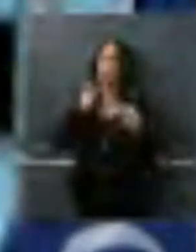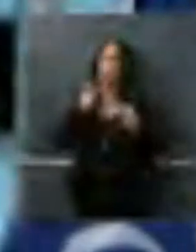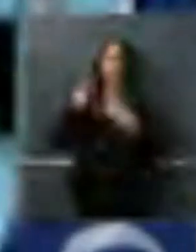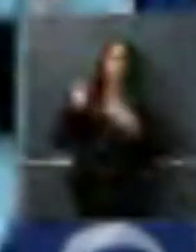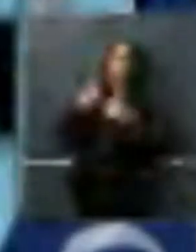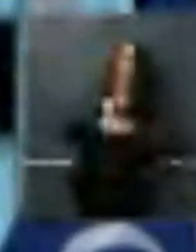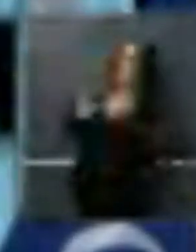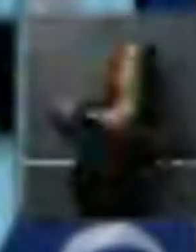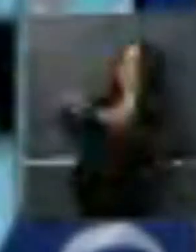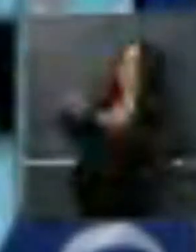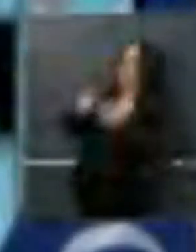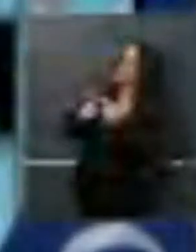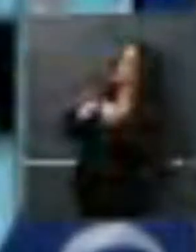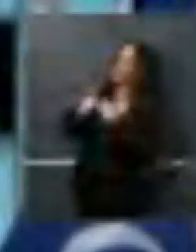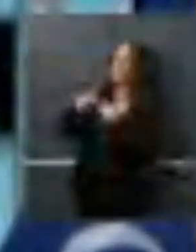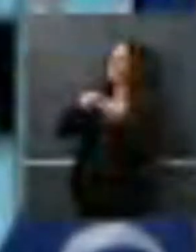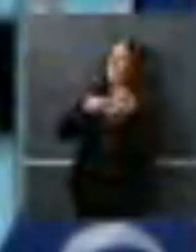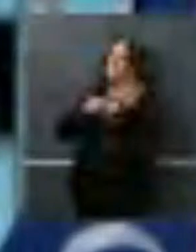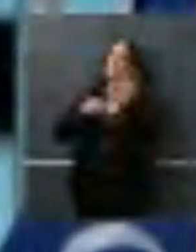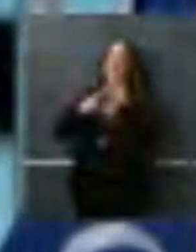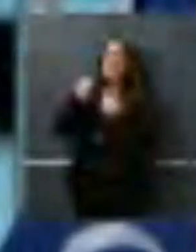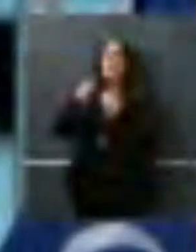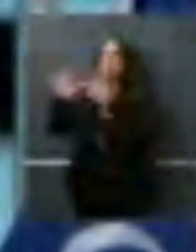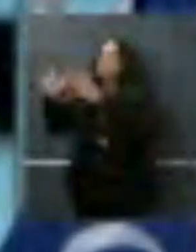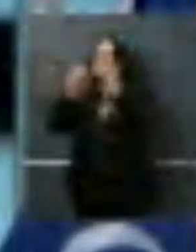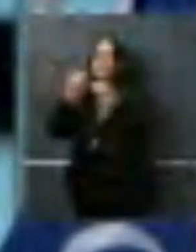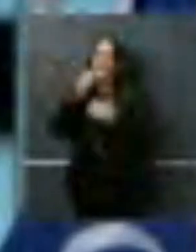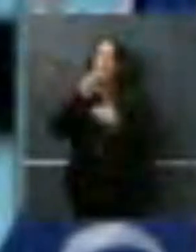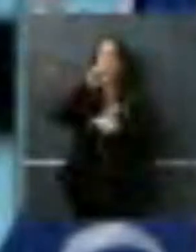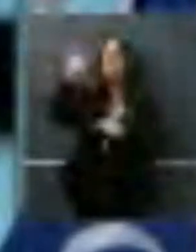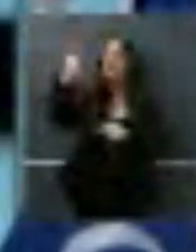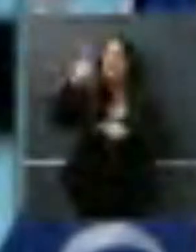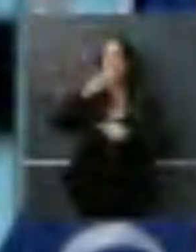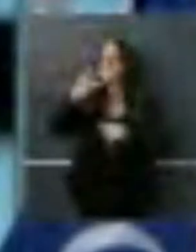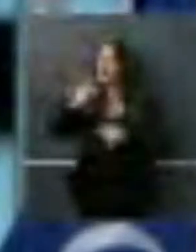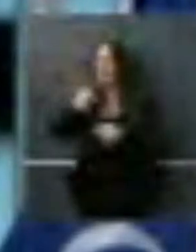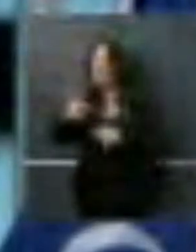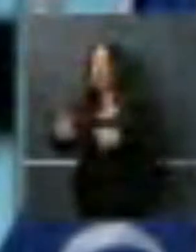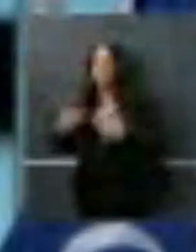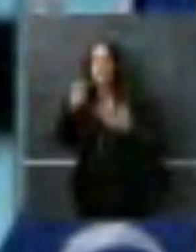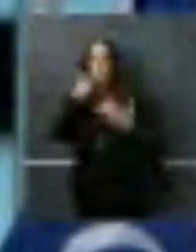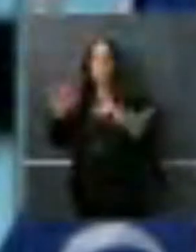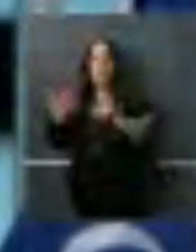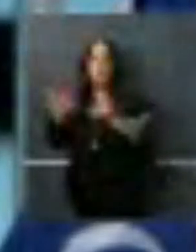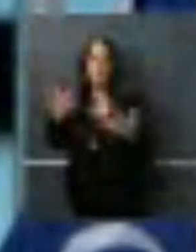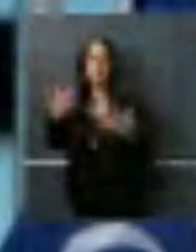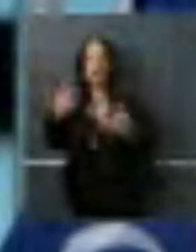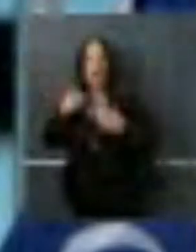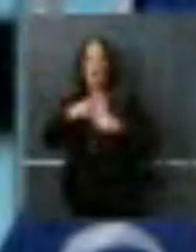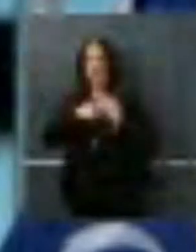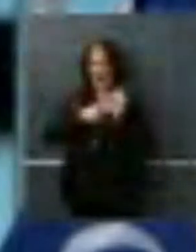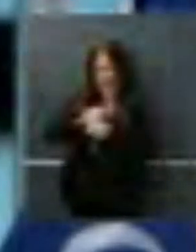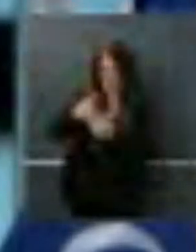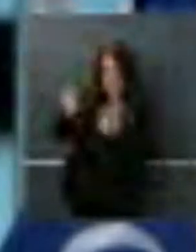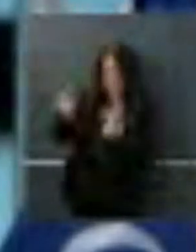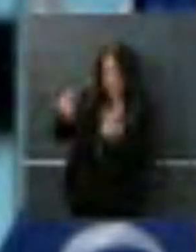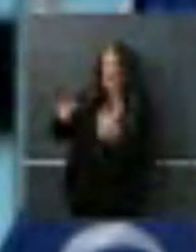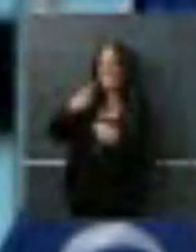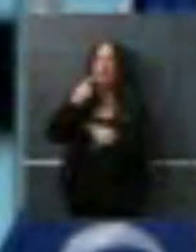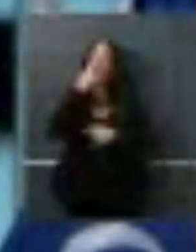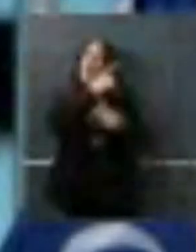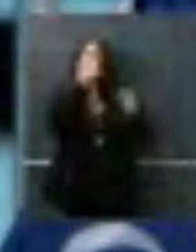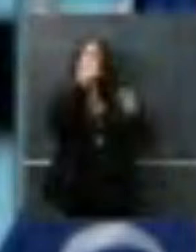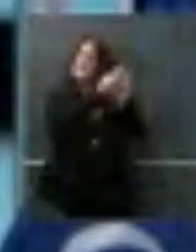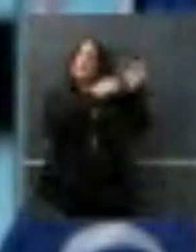testing less than half their capacity, should those screening standards be relaxed? And what oversight is there to ensure that all of the testing sites and